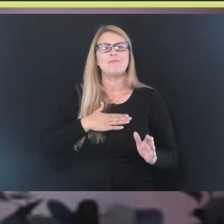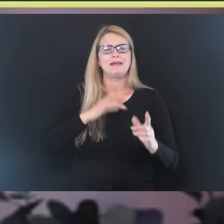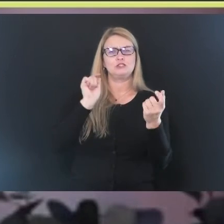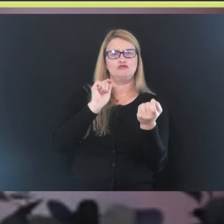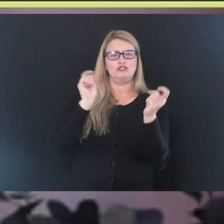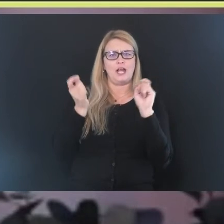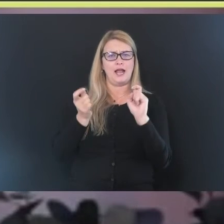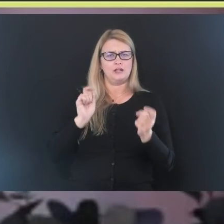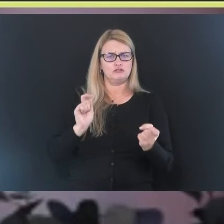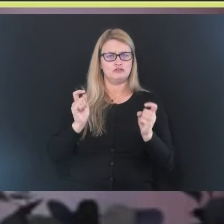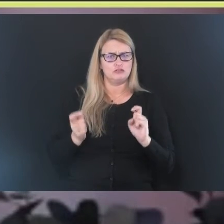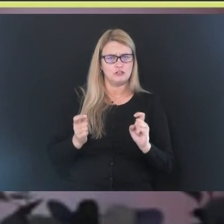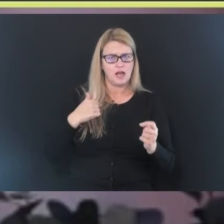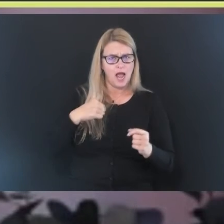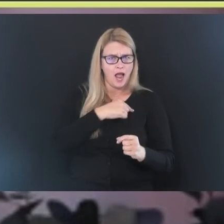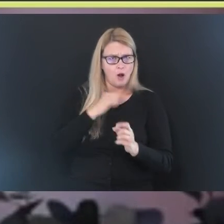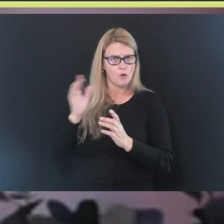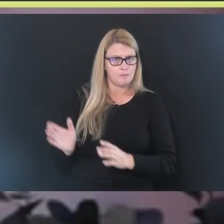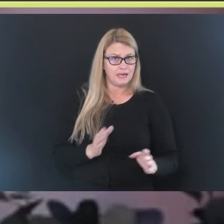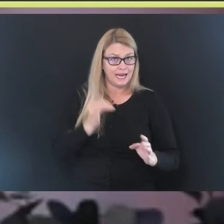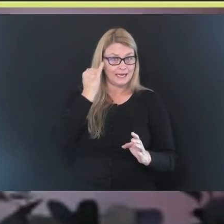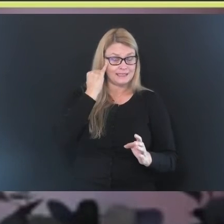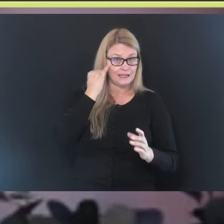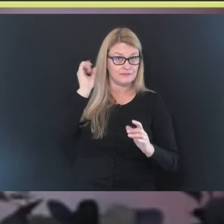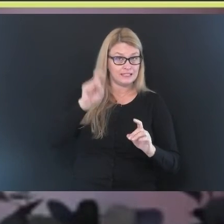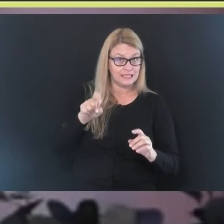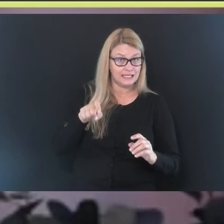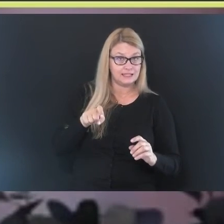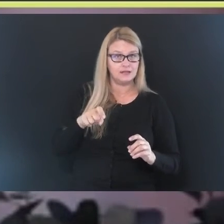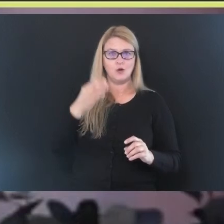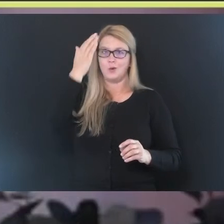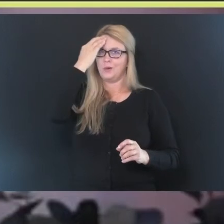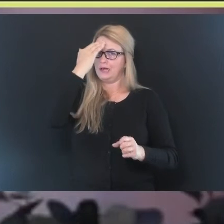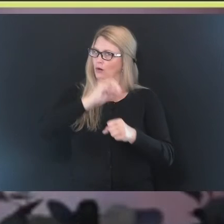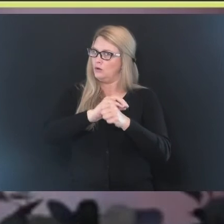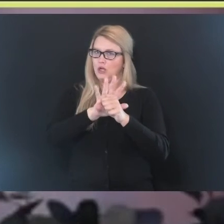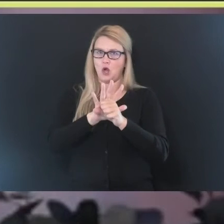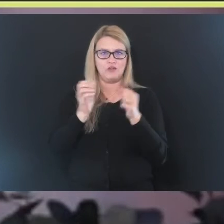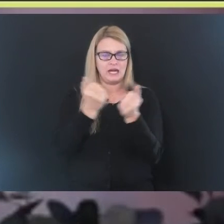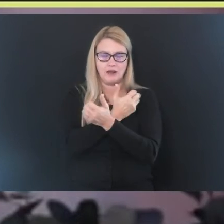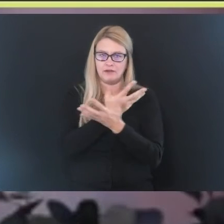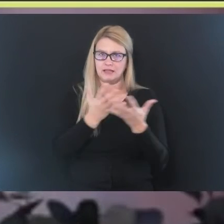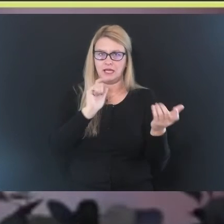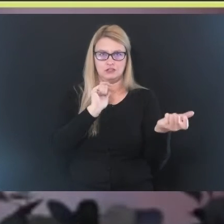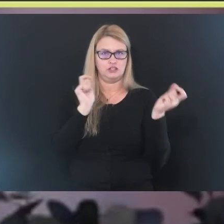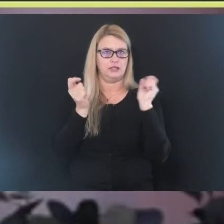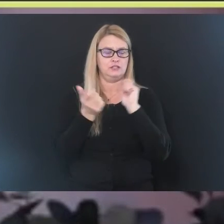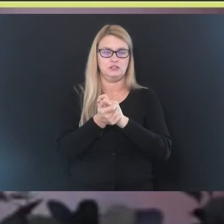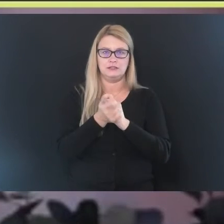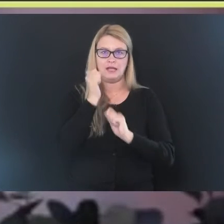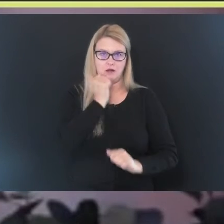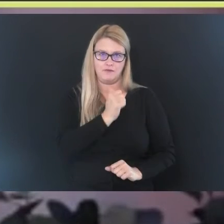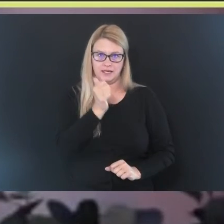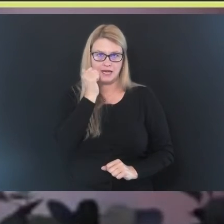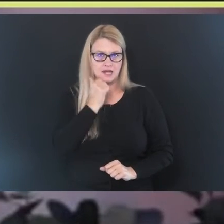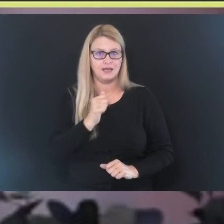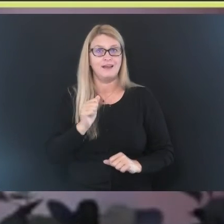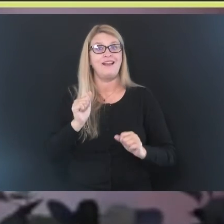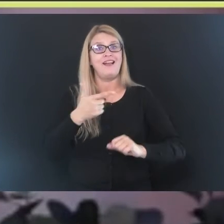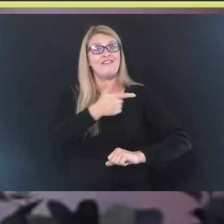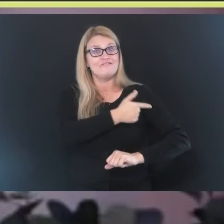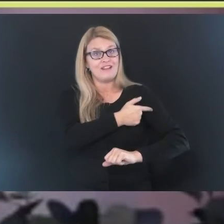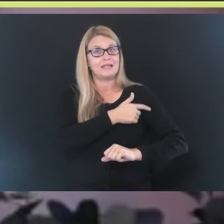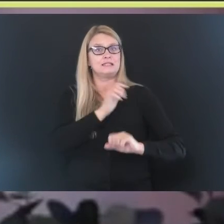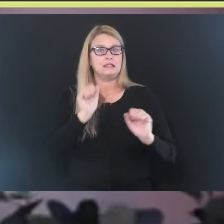needed as time goes on. We know with COVID, it changes every day. Vaccines can change as far as rollouts, and we want to be prepared